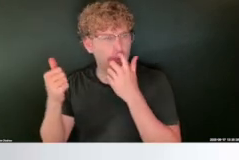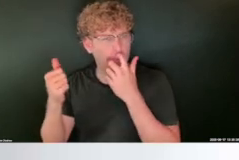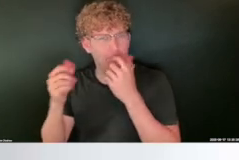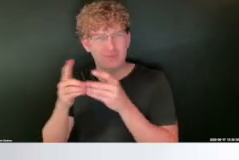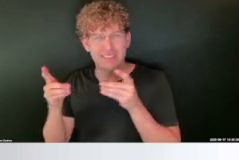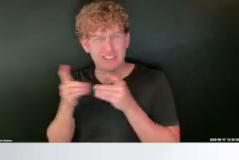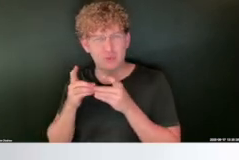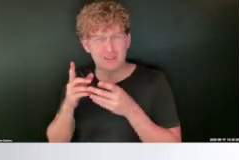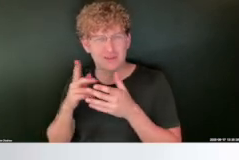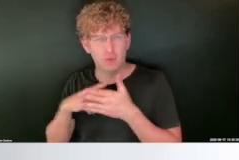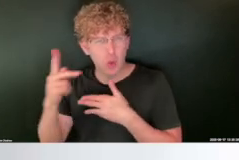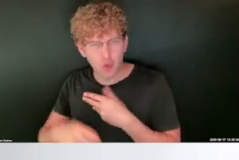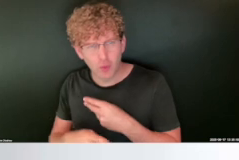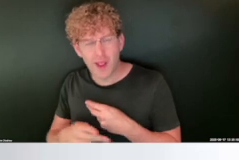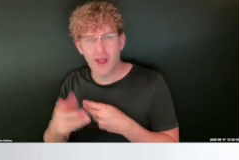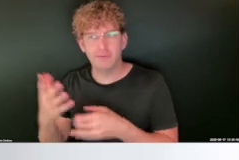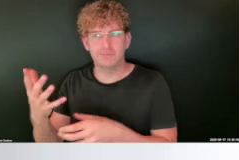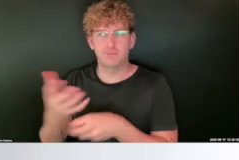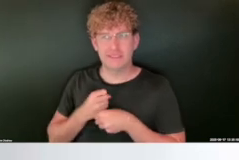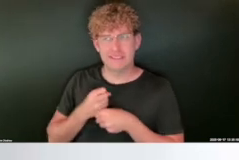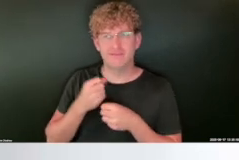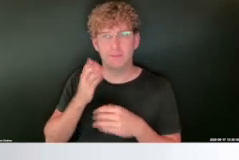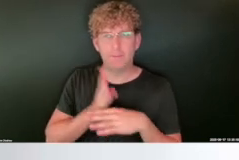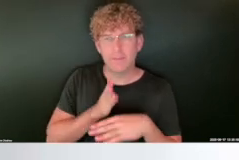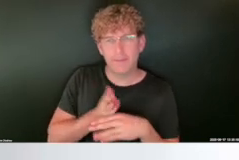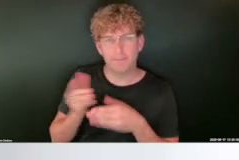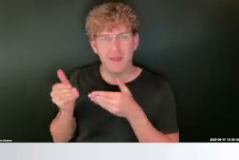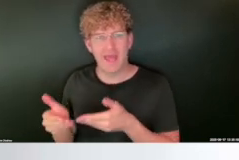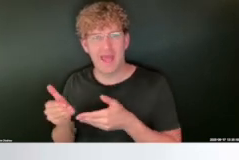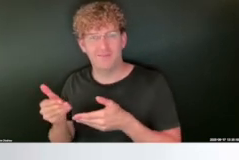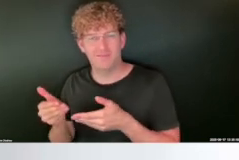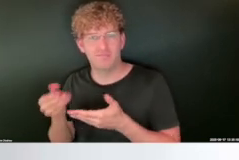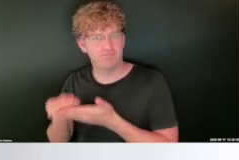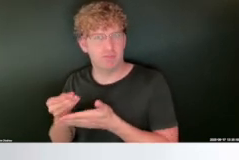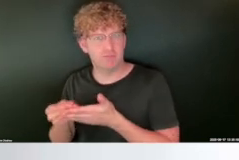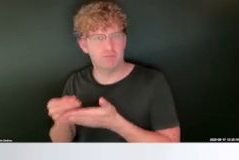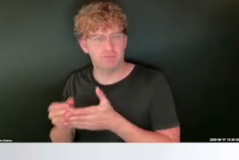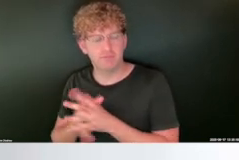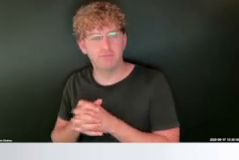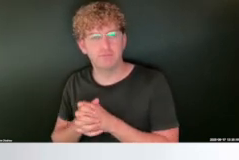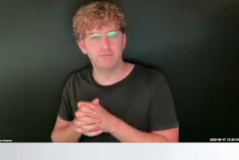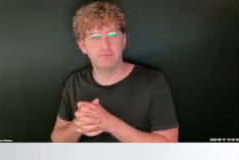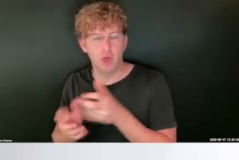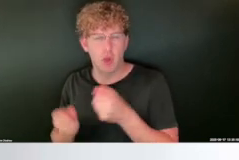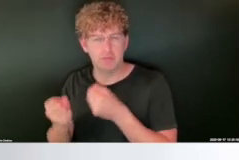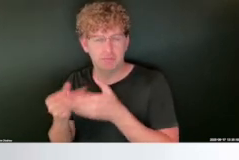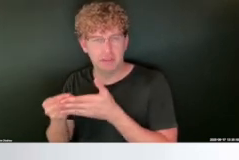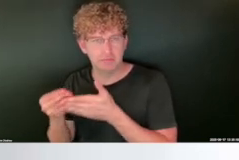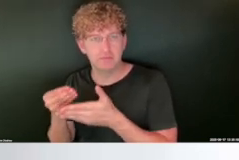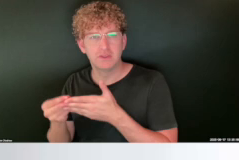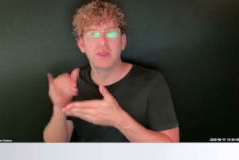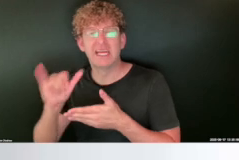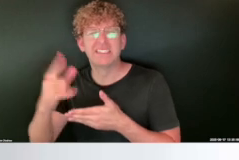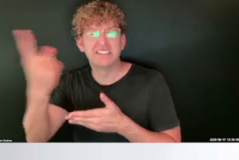the medium or heavy duty funds. But that may be something that maybe we would get into later